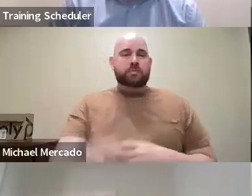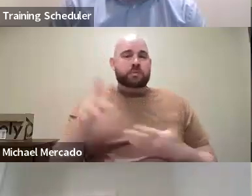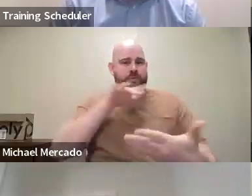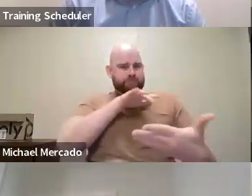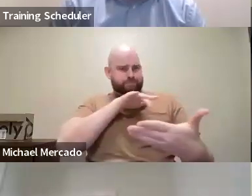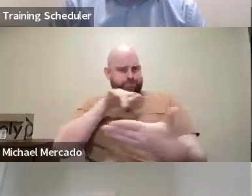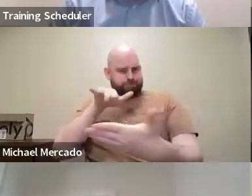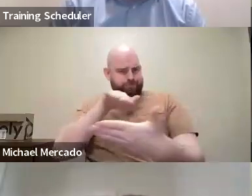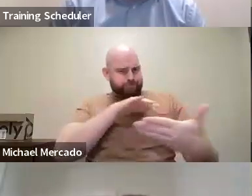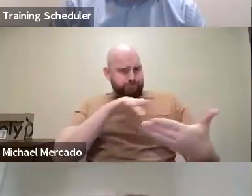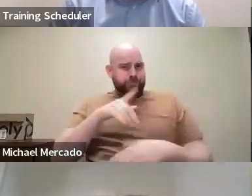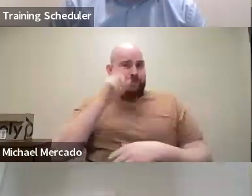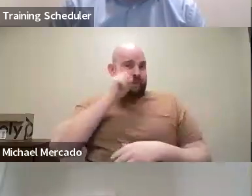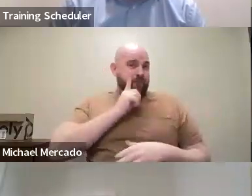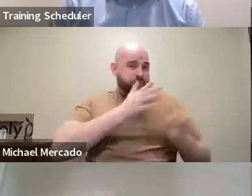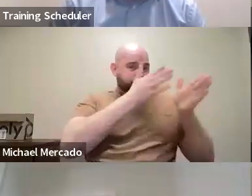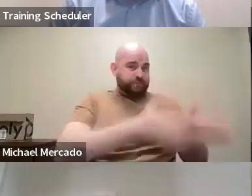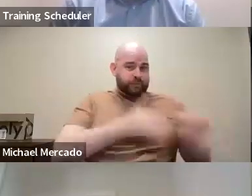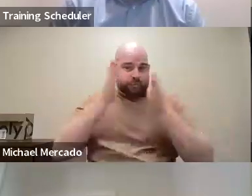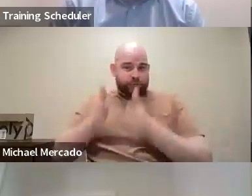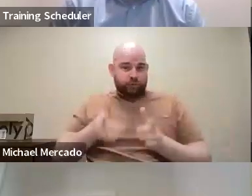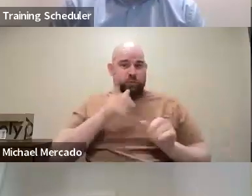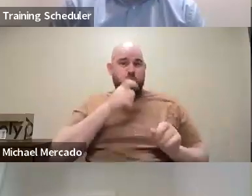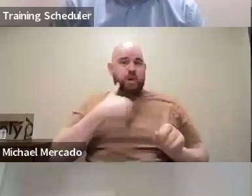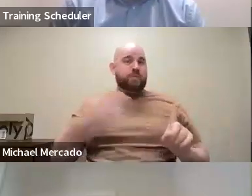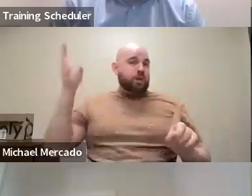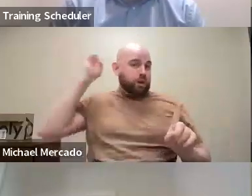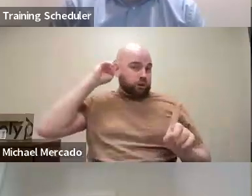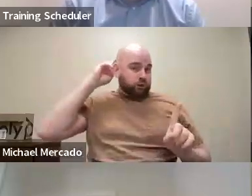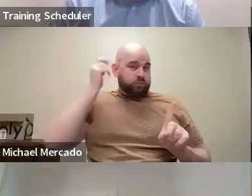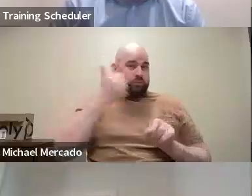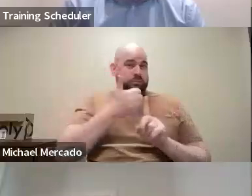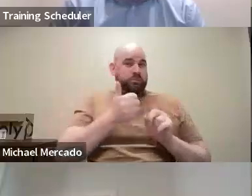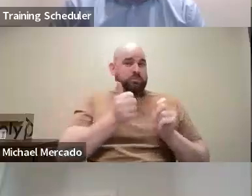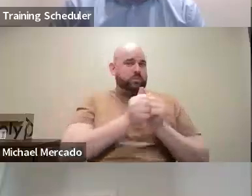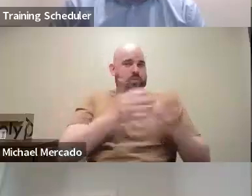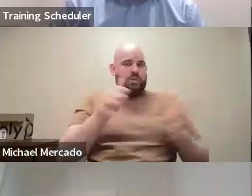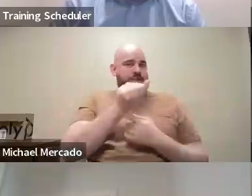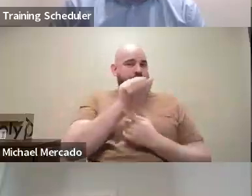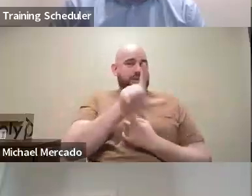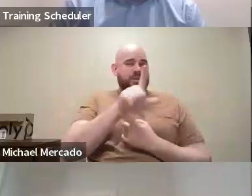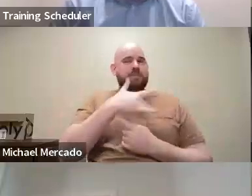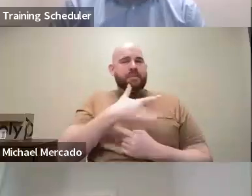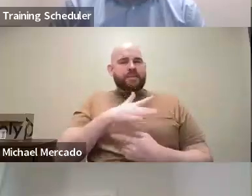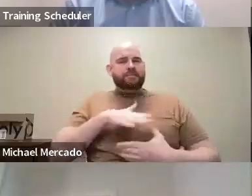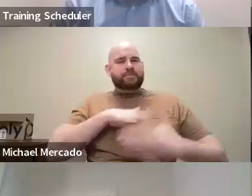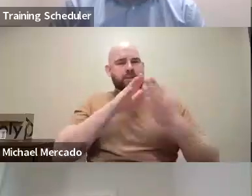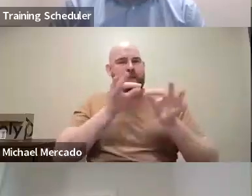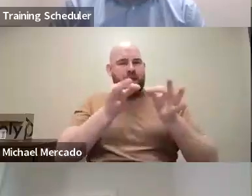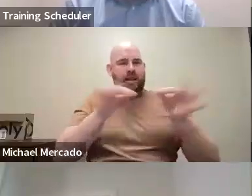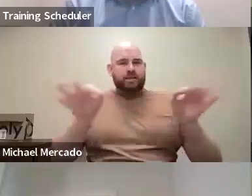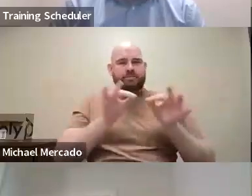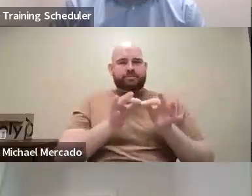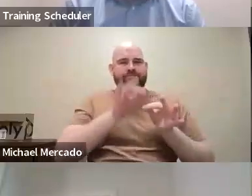users with someone who knows sign language versus none. Studies have shown that deaf individuals who have cochlear implants